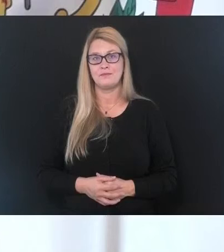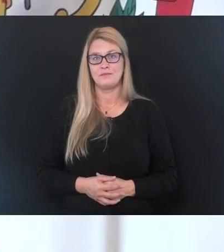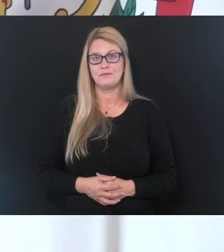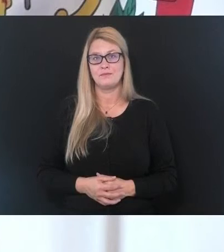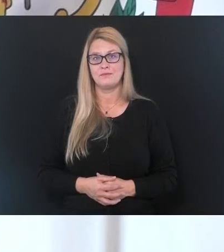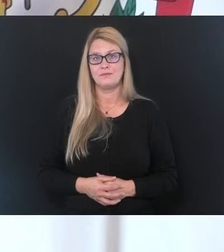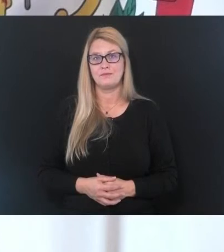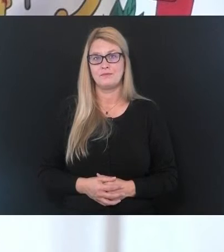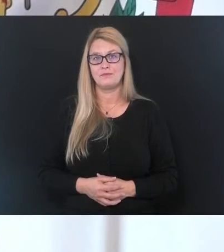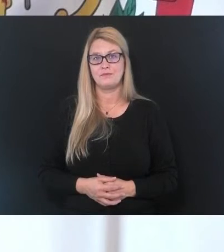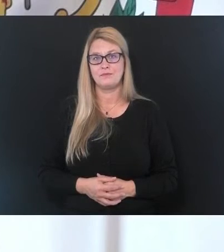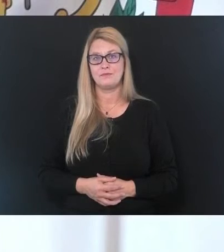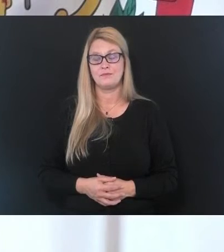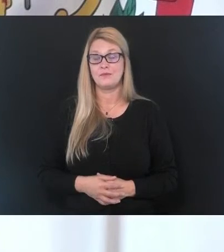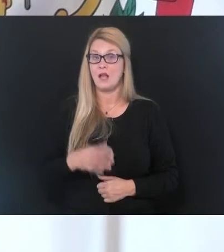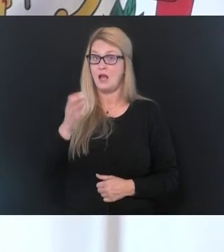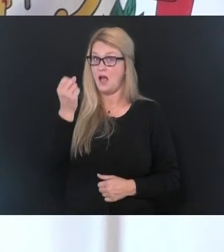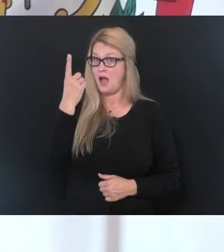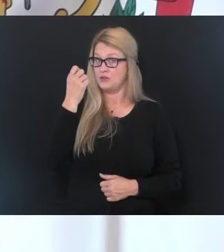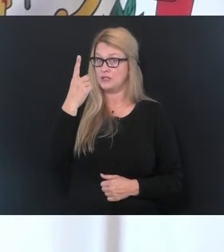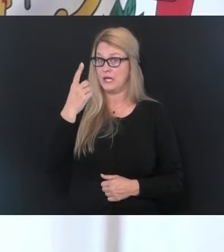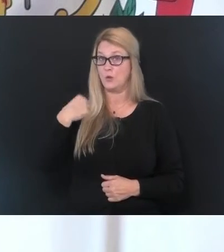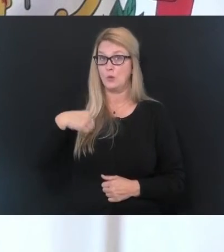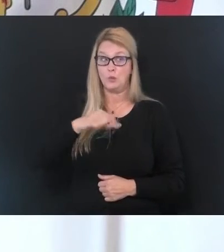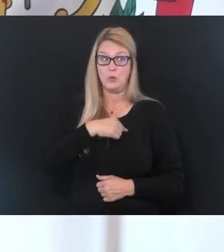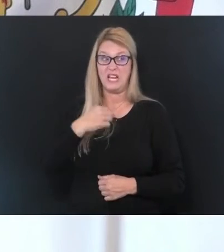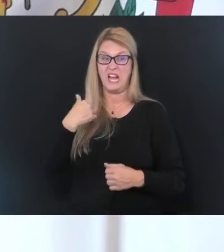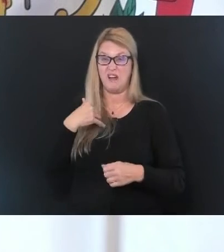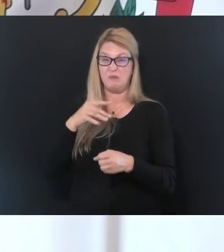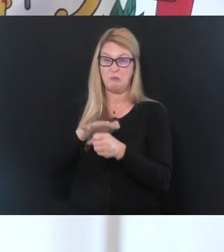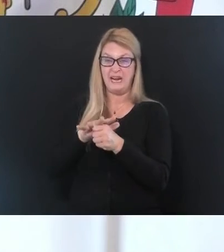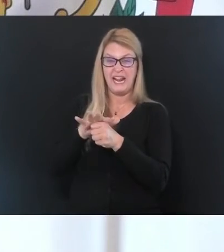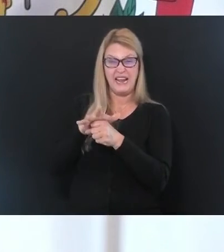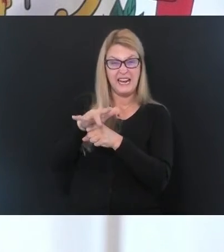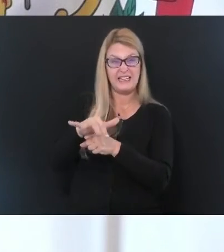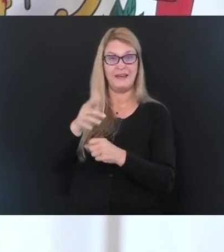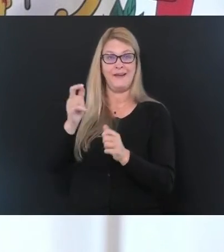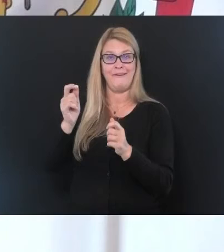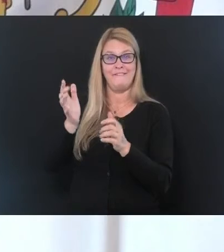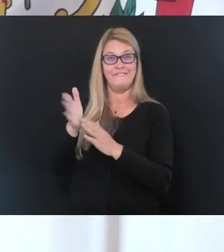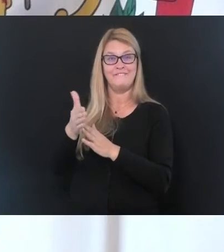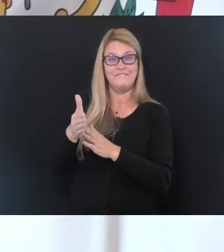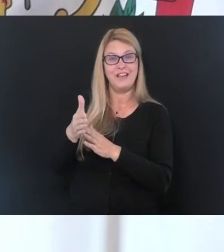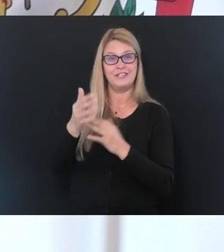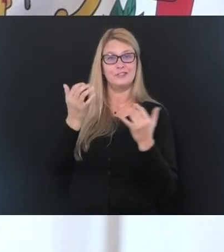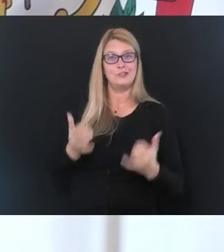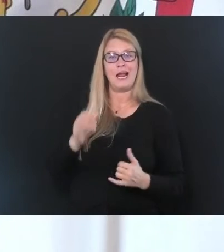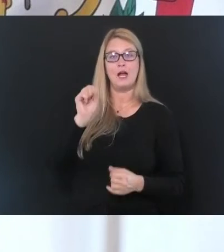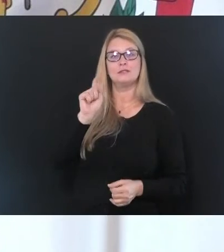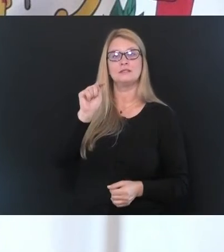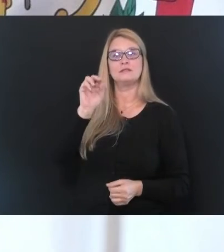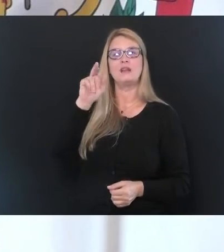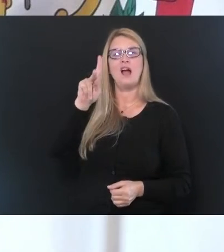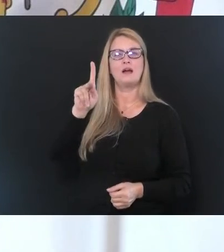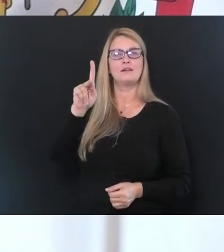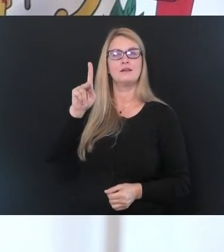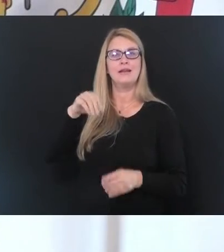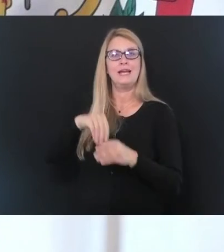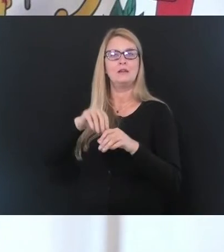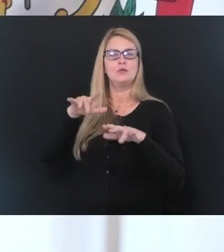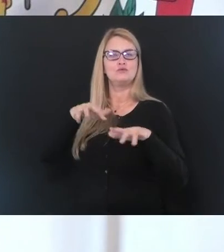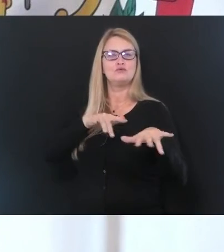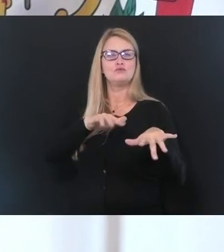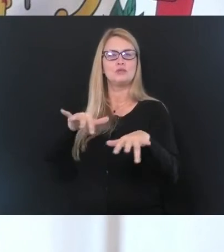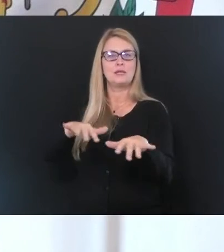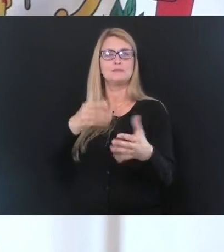are stocking a ton of fish in West Virginia now. Buy your hunting and fishing license and get yourself enrolled in that drawing and